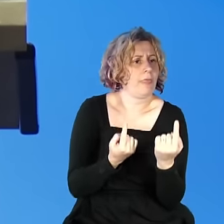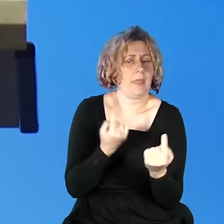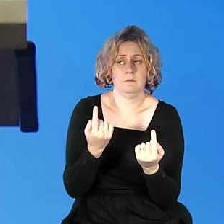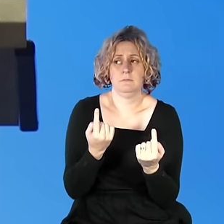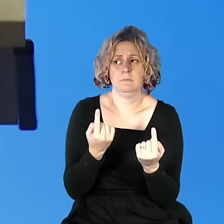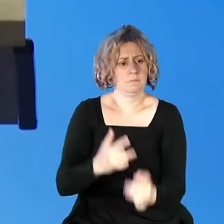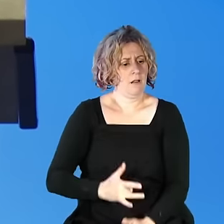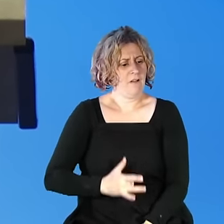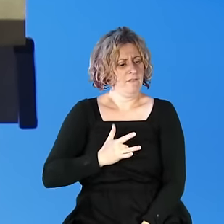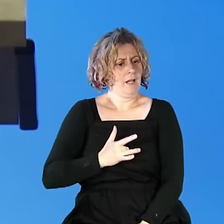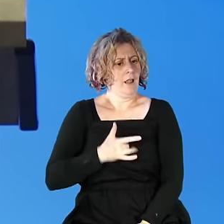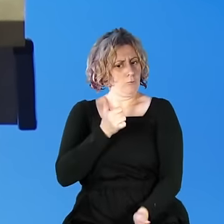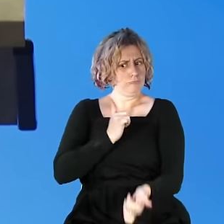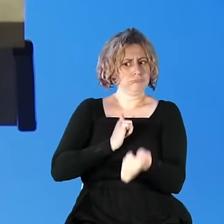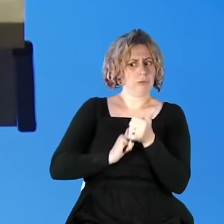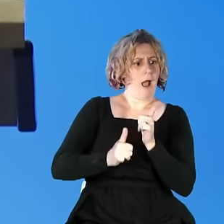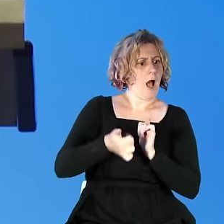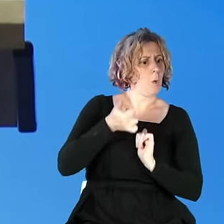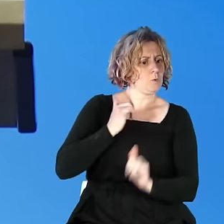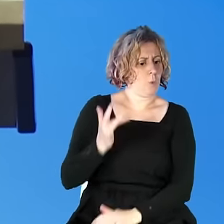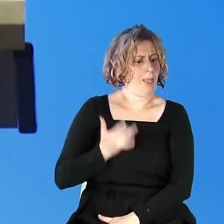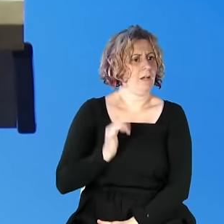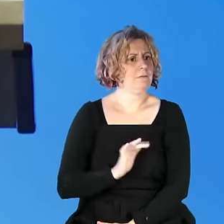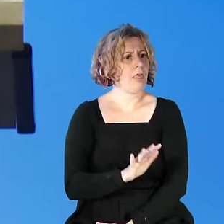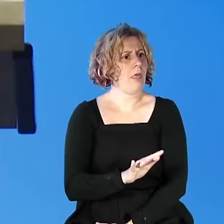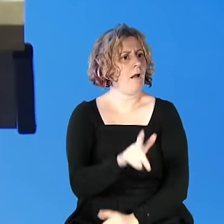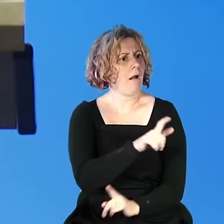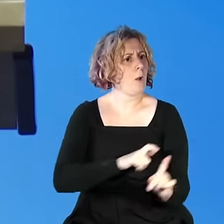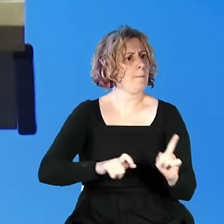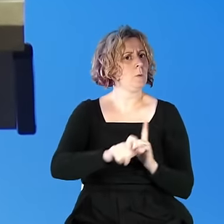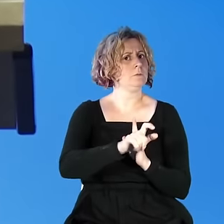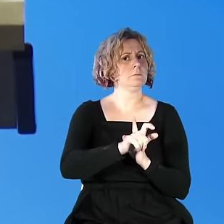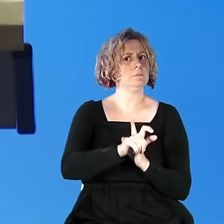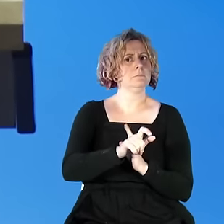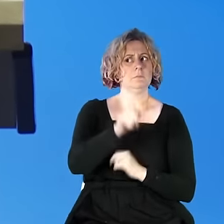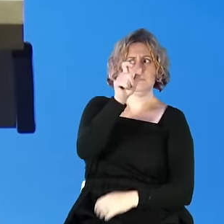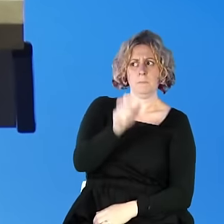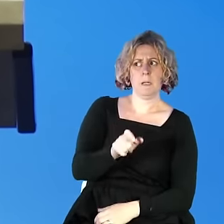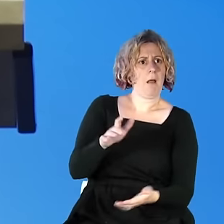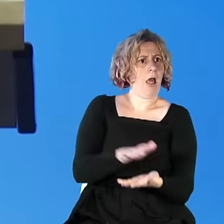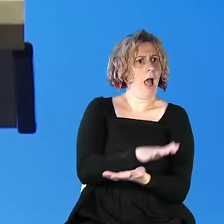live in a community where people give of their time freely to help others.